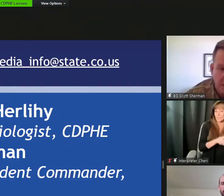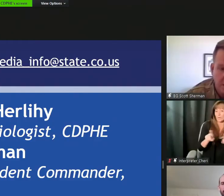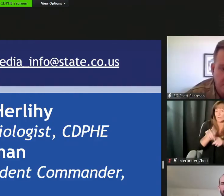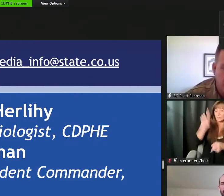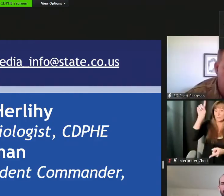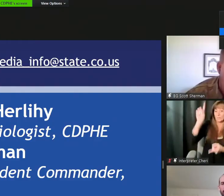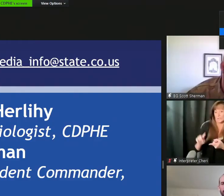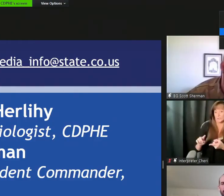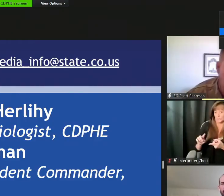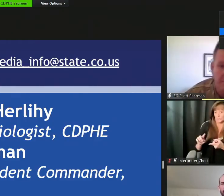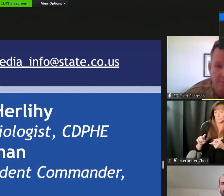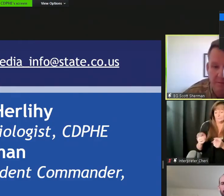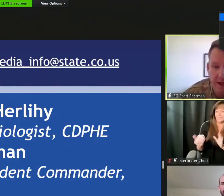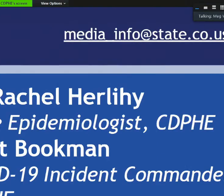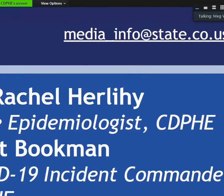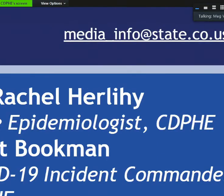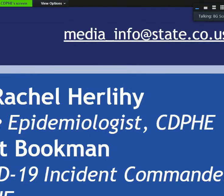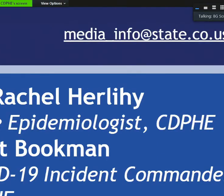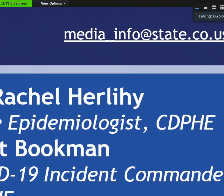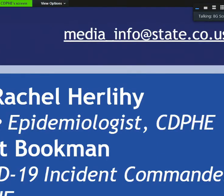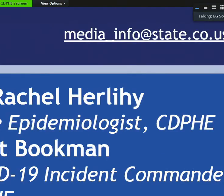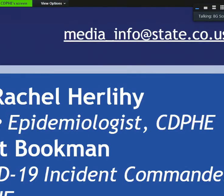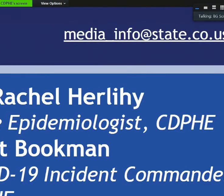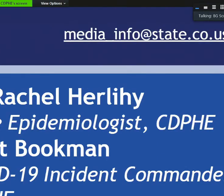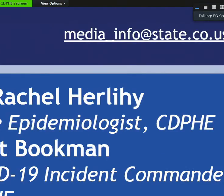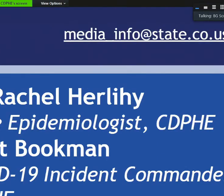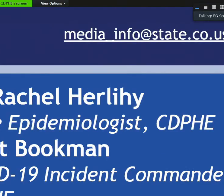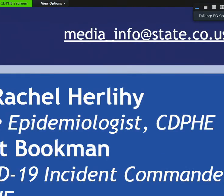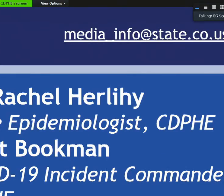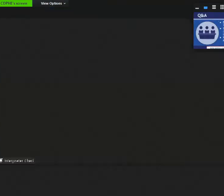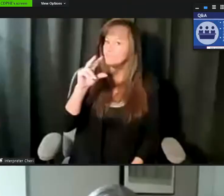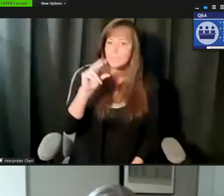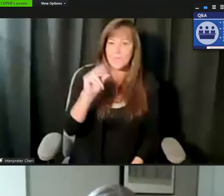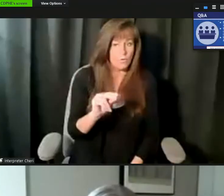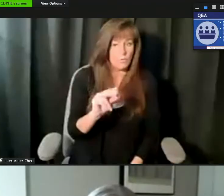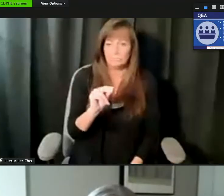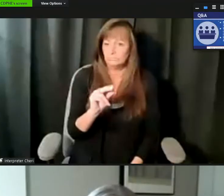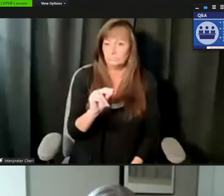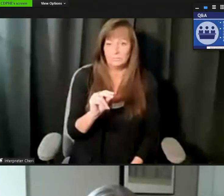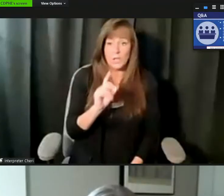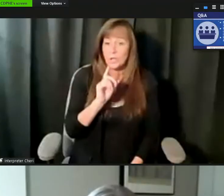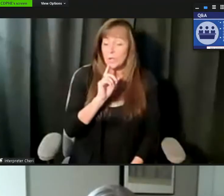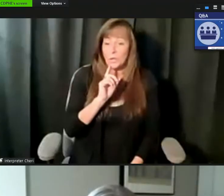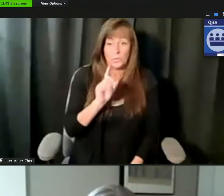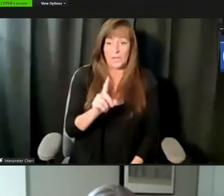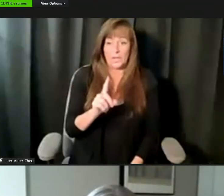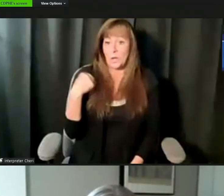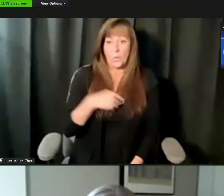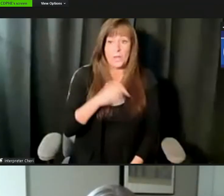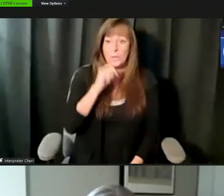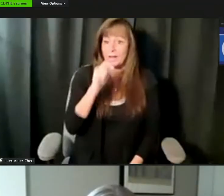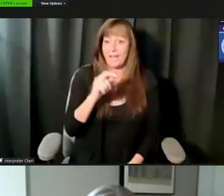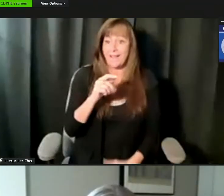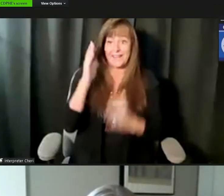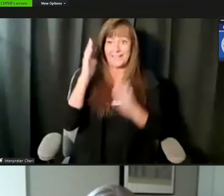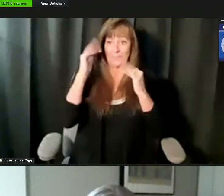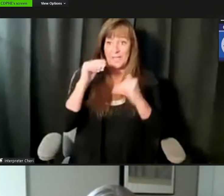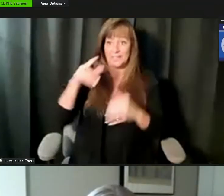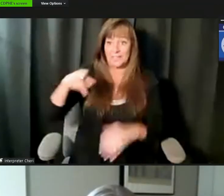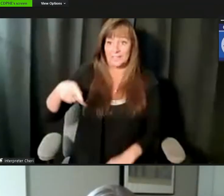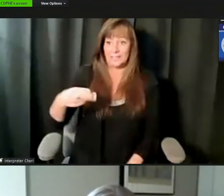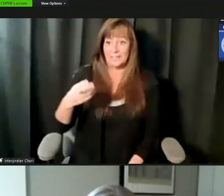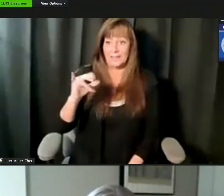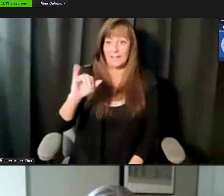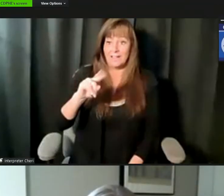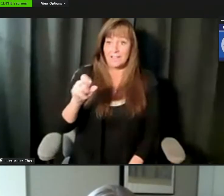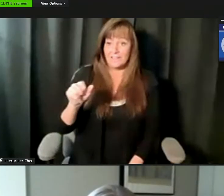reduction again this? Actually, no, because there really wasn't. We were not expecting Pfizer vaccine this week, but